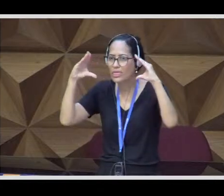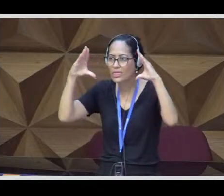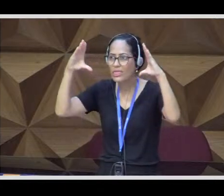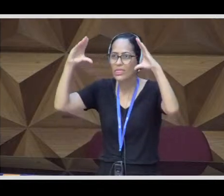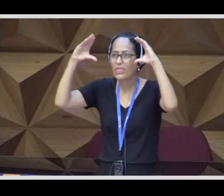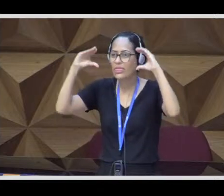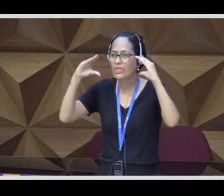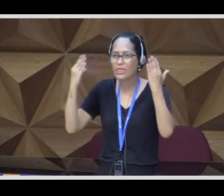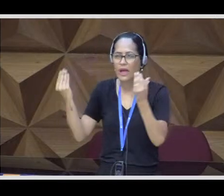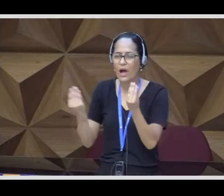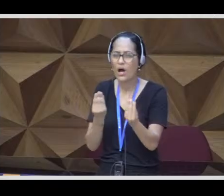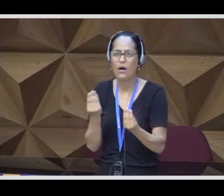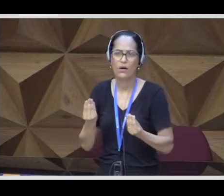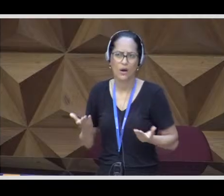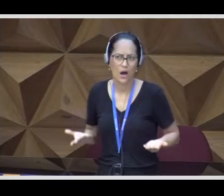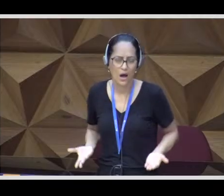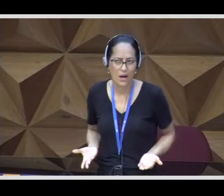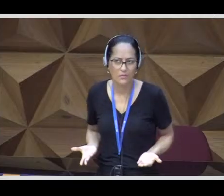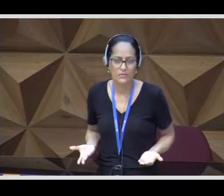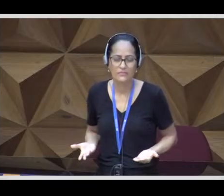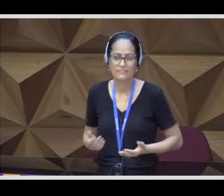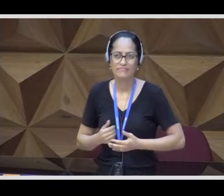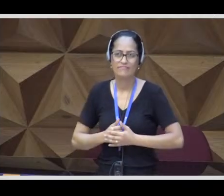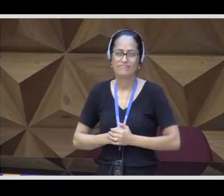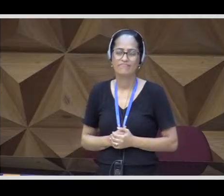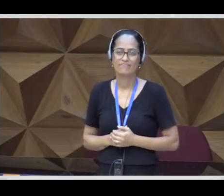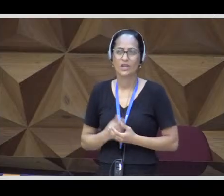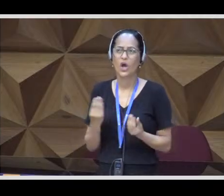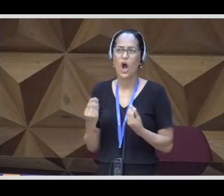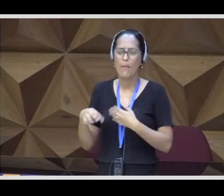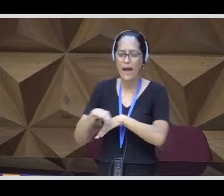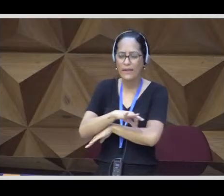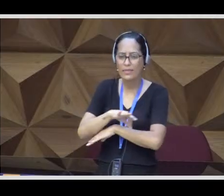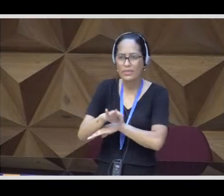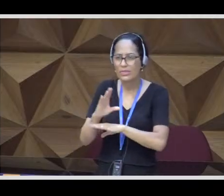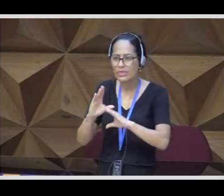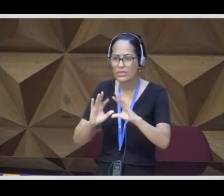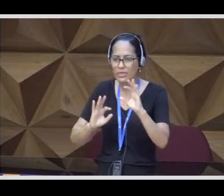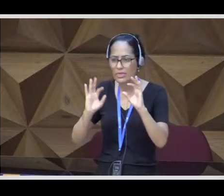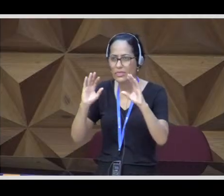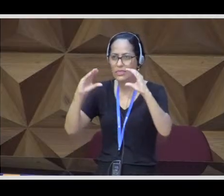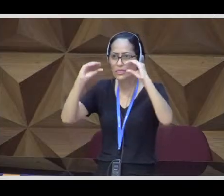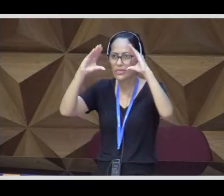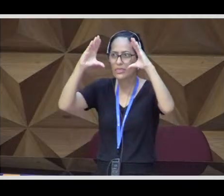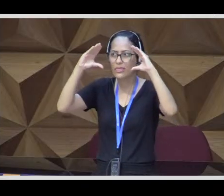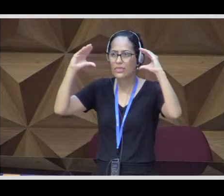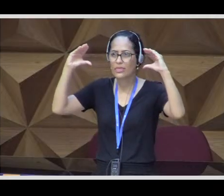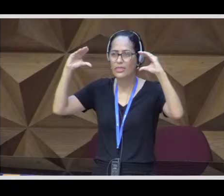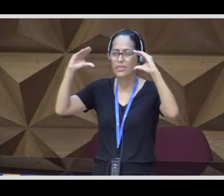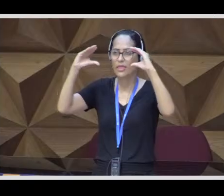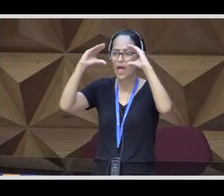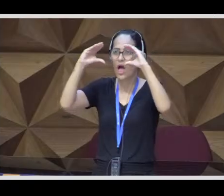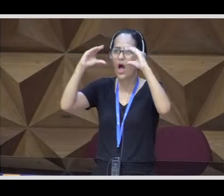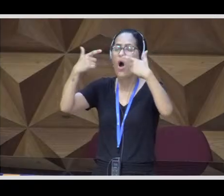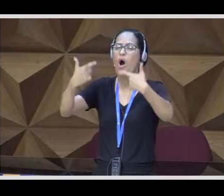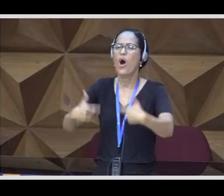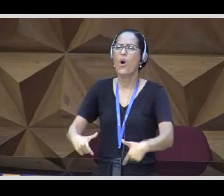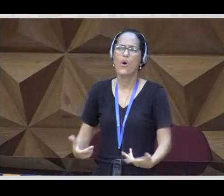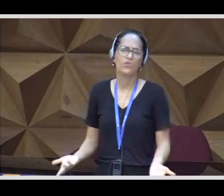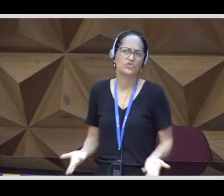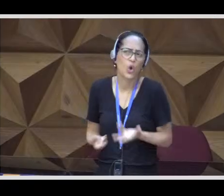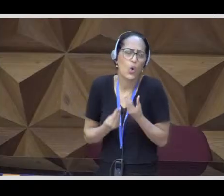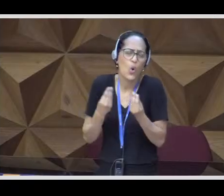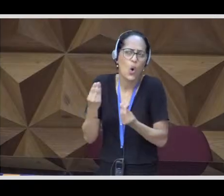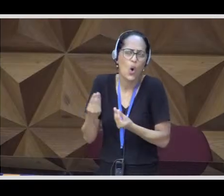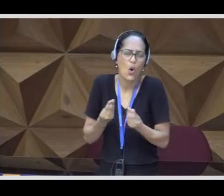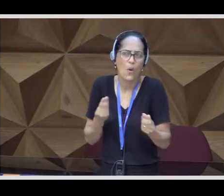you have? How should we design those? Where should they be located, for example? Where should the displays be? What kind of interactions could you have with